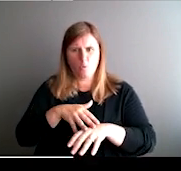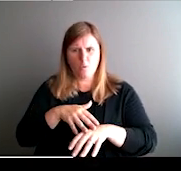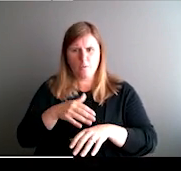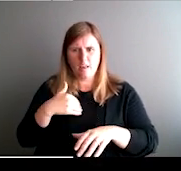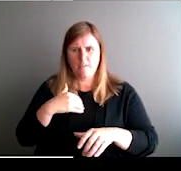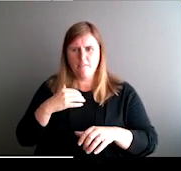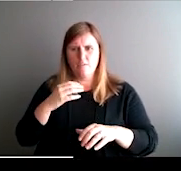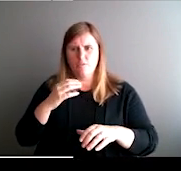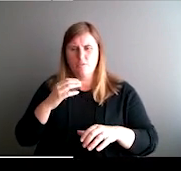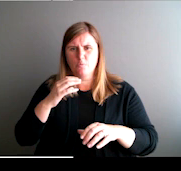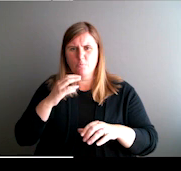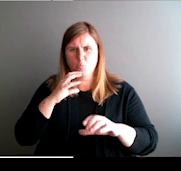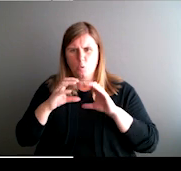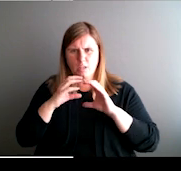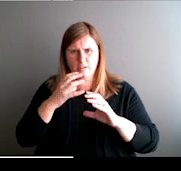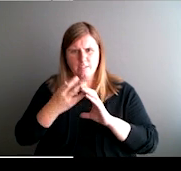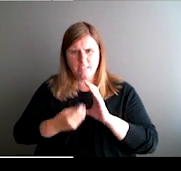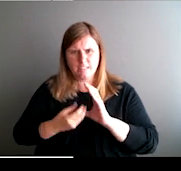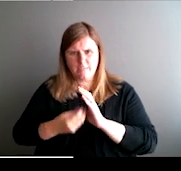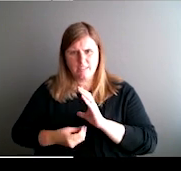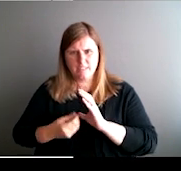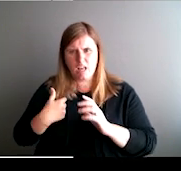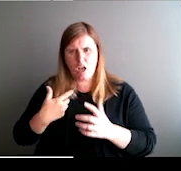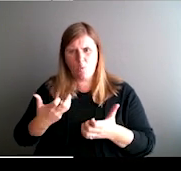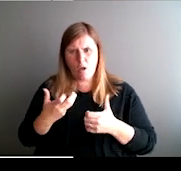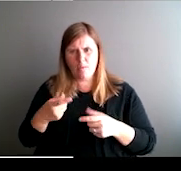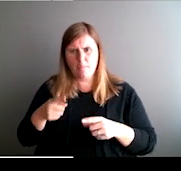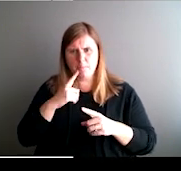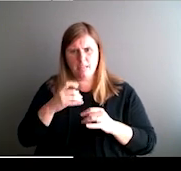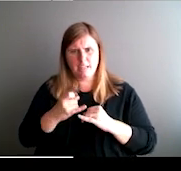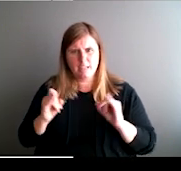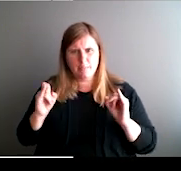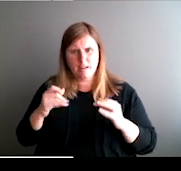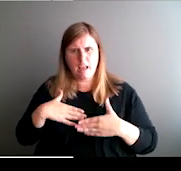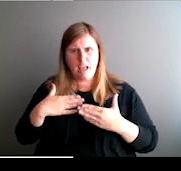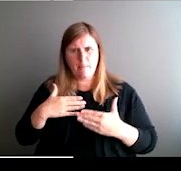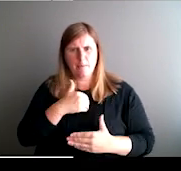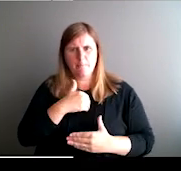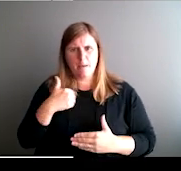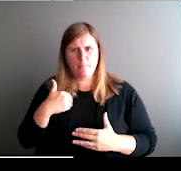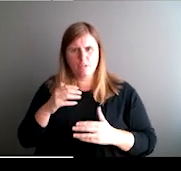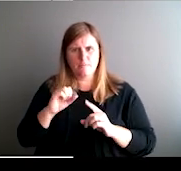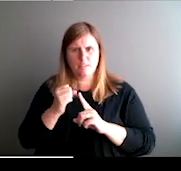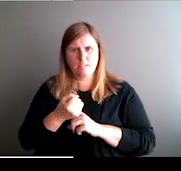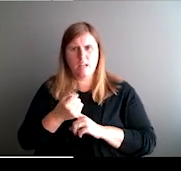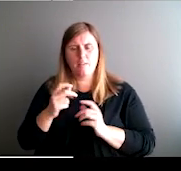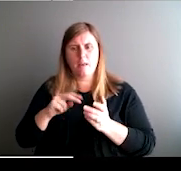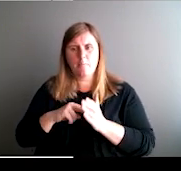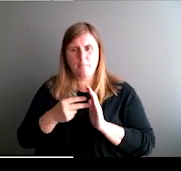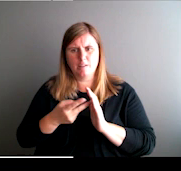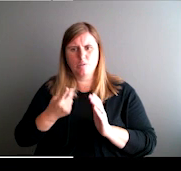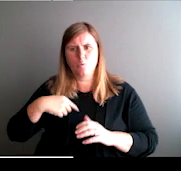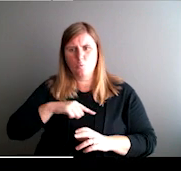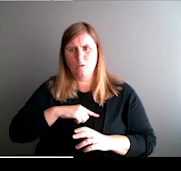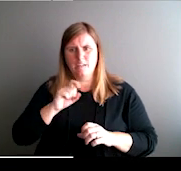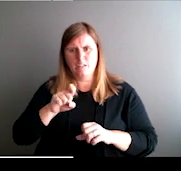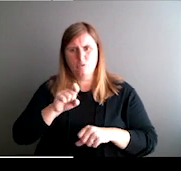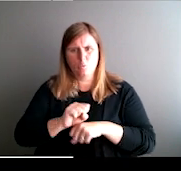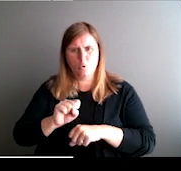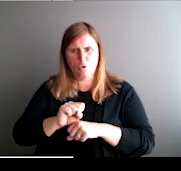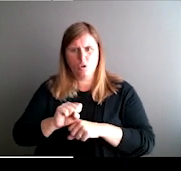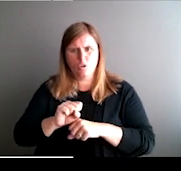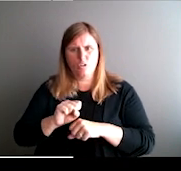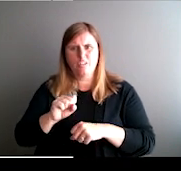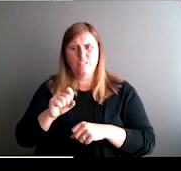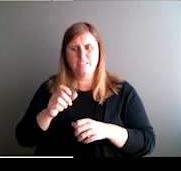these communicative deficits, and I want them to be independent, happy members of society. And that means that we need to work to get